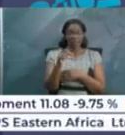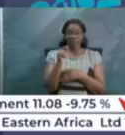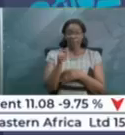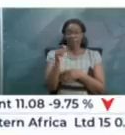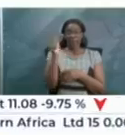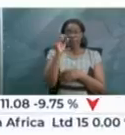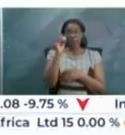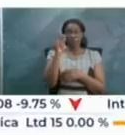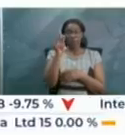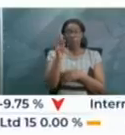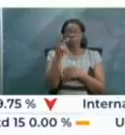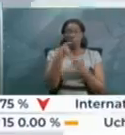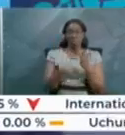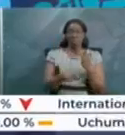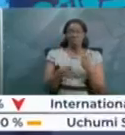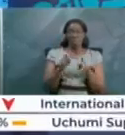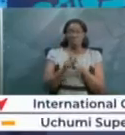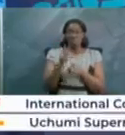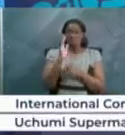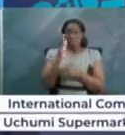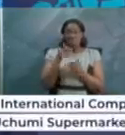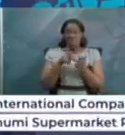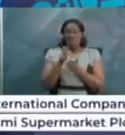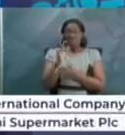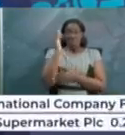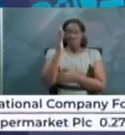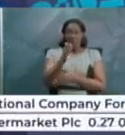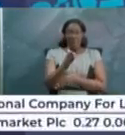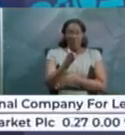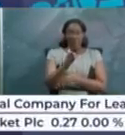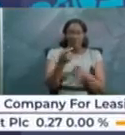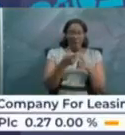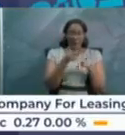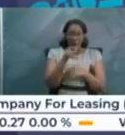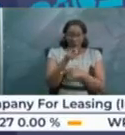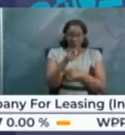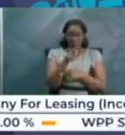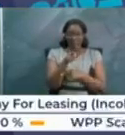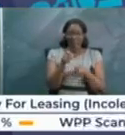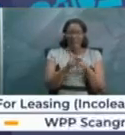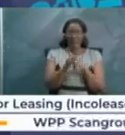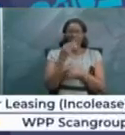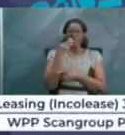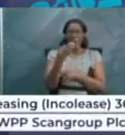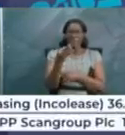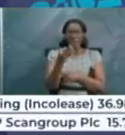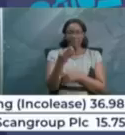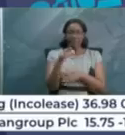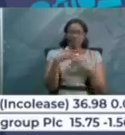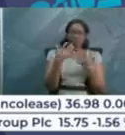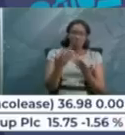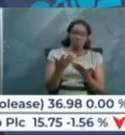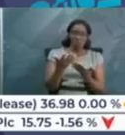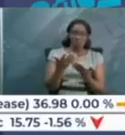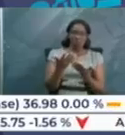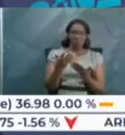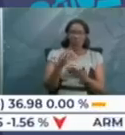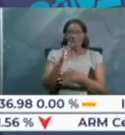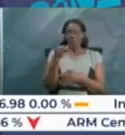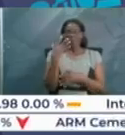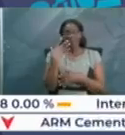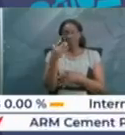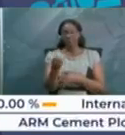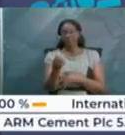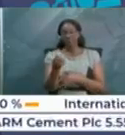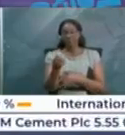SOKO price we're giving you, because if you're going to buy it directly from them, we'll go for 300 Kenyan shillings or 3,500 Kenyan shillings